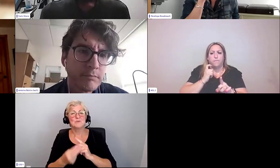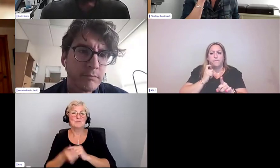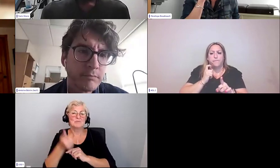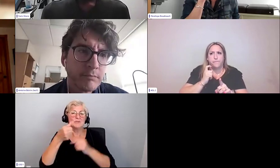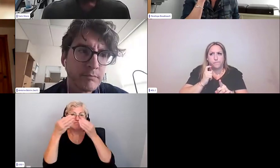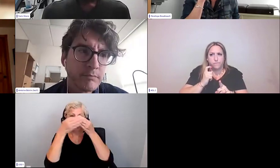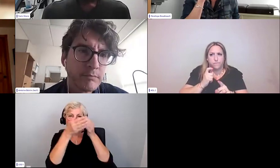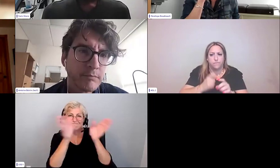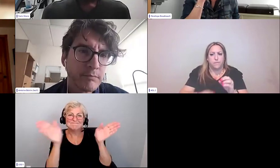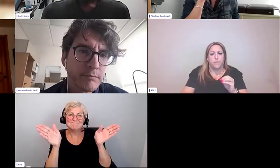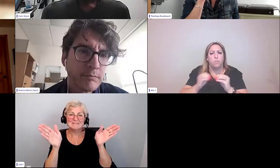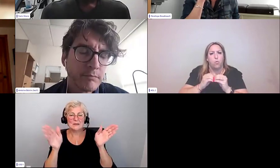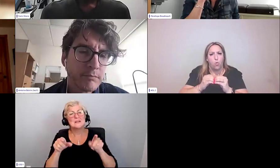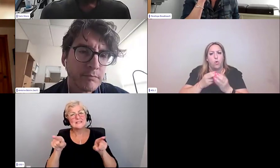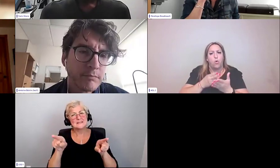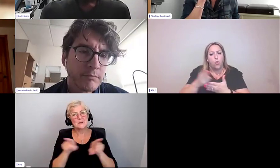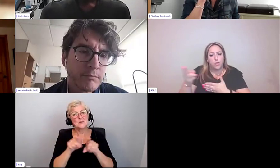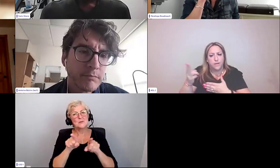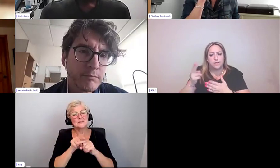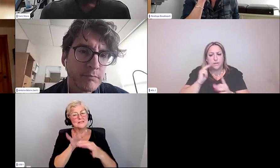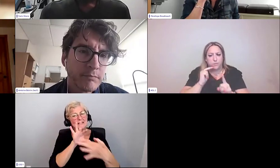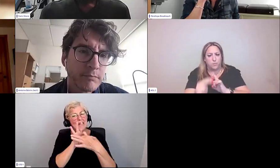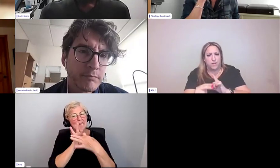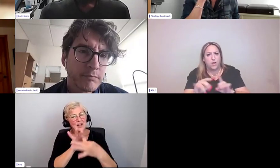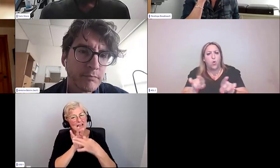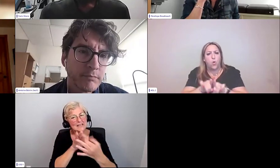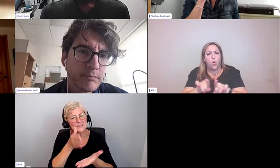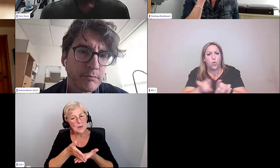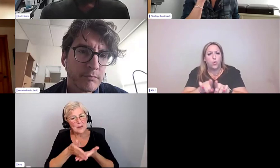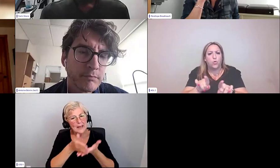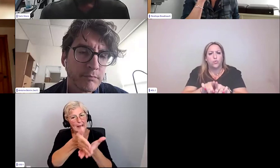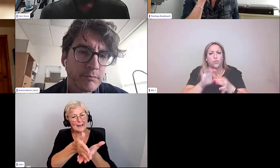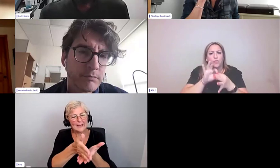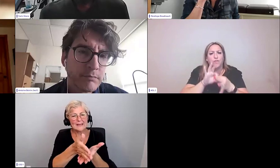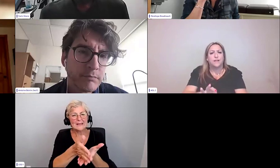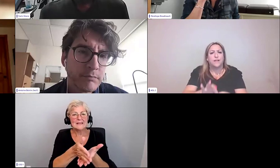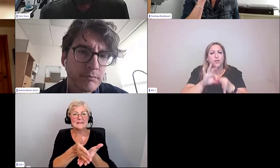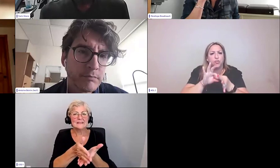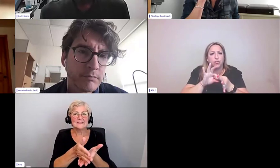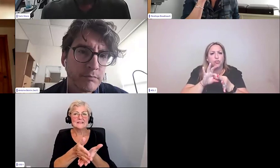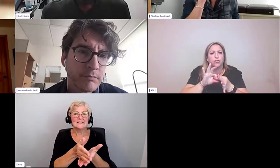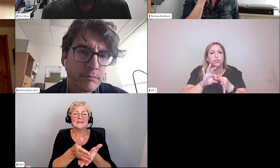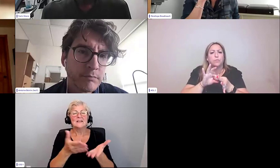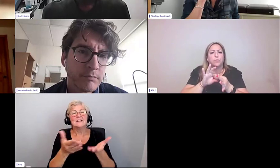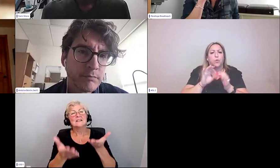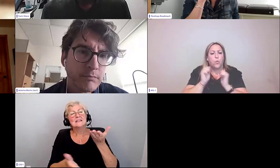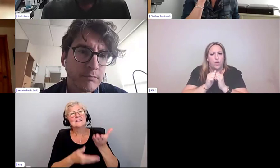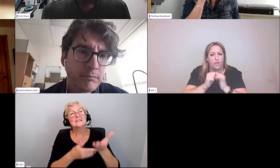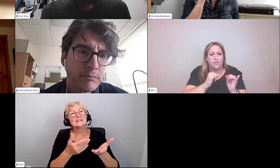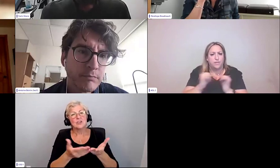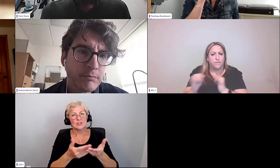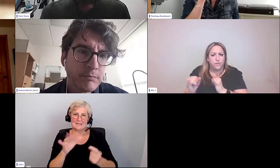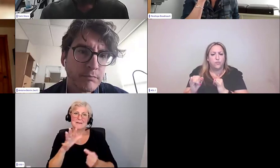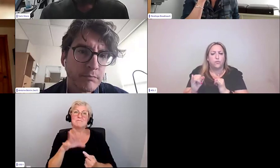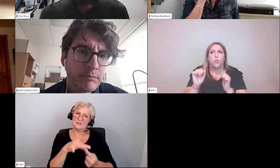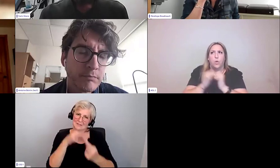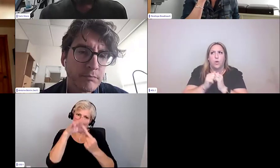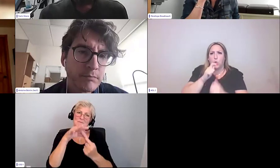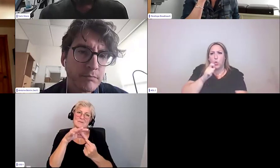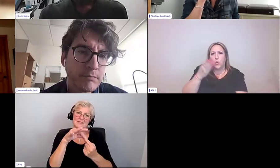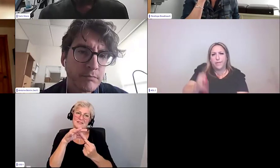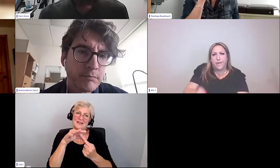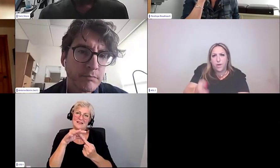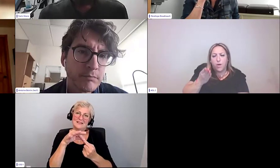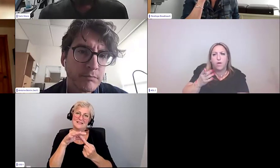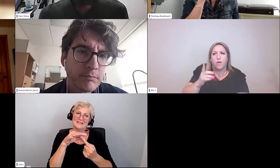a more holistic perspective, it's also the relationship with the individual, with who they are, which